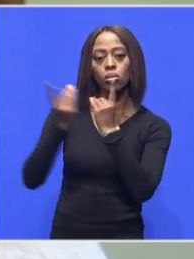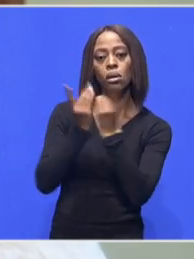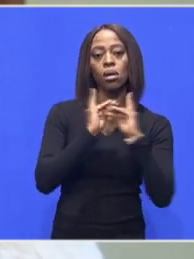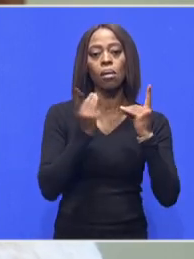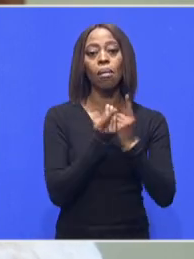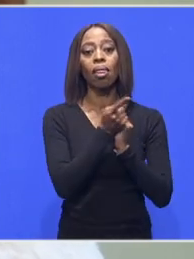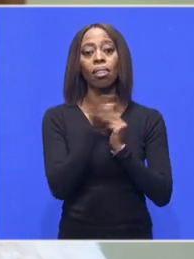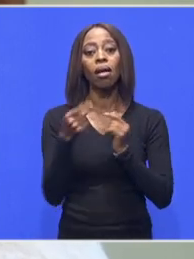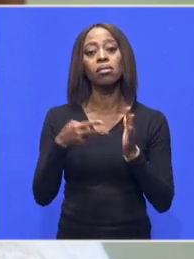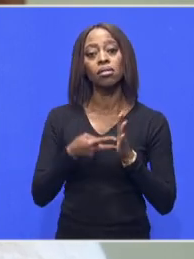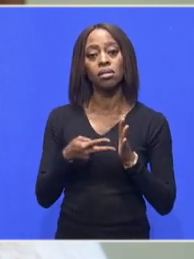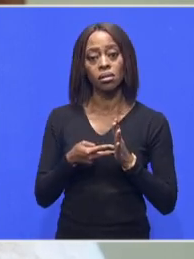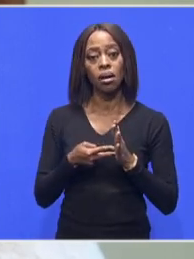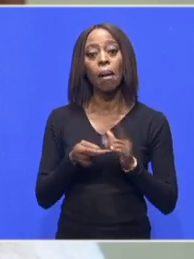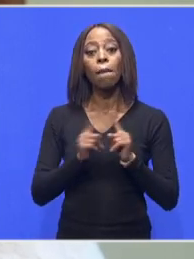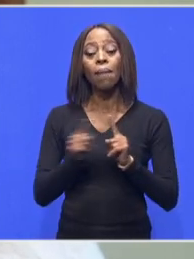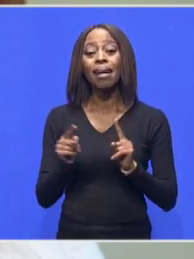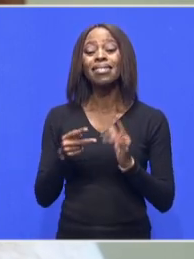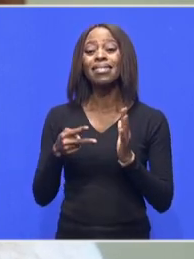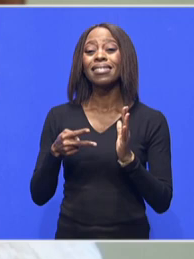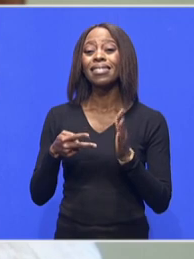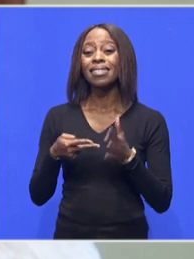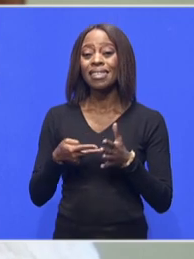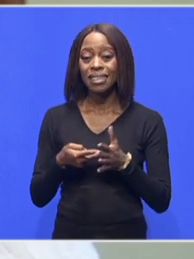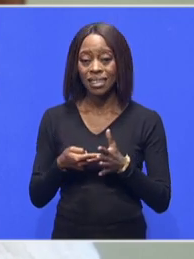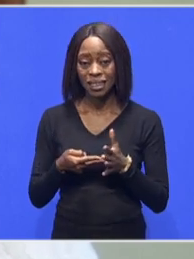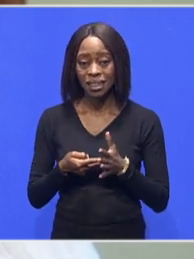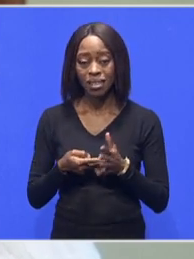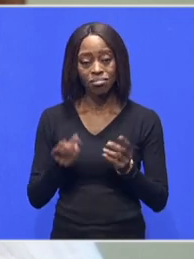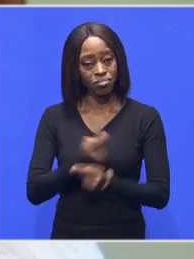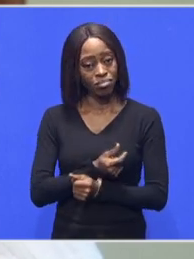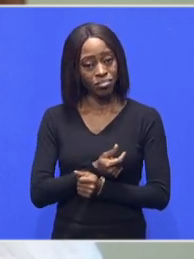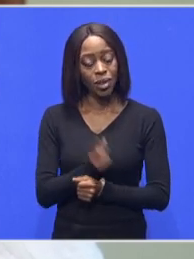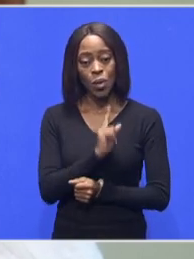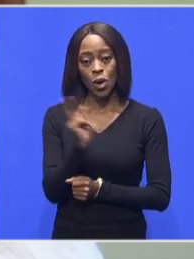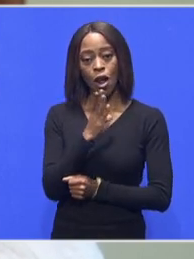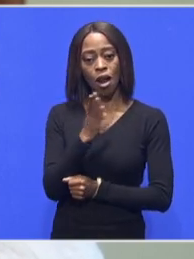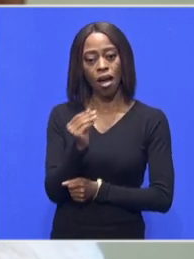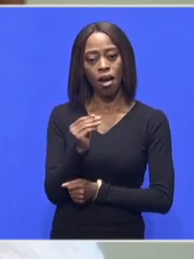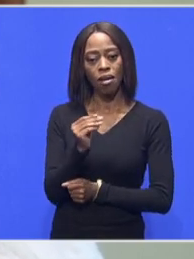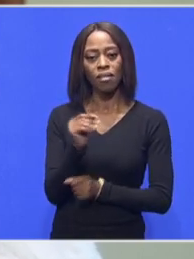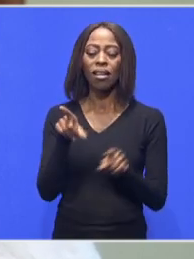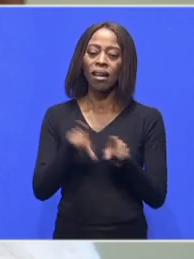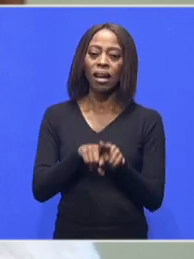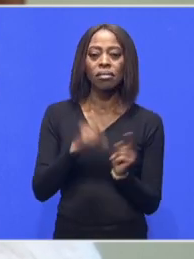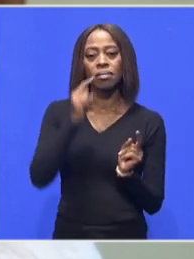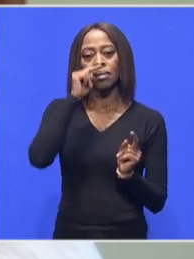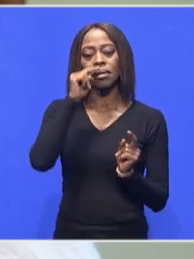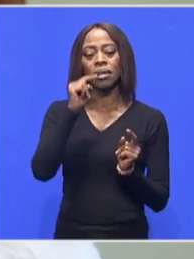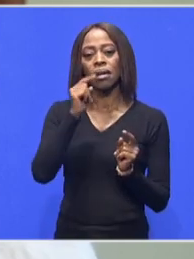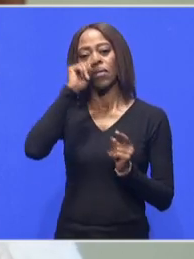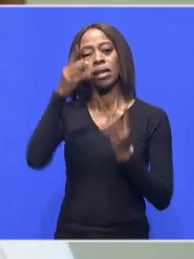Syria. But in Syria, unfortunately, we don't have the luxurious to have